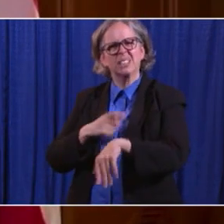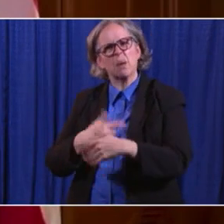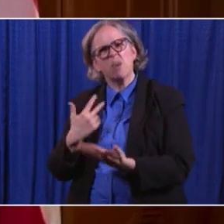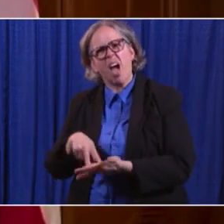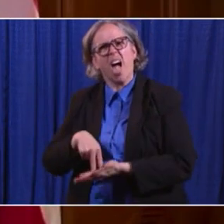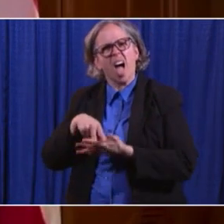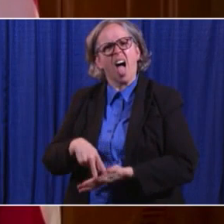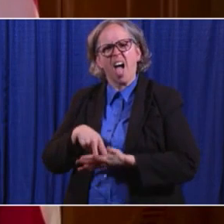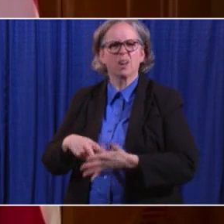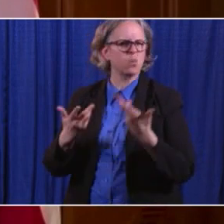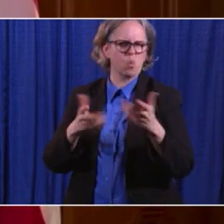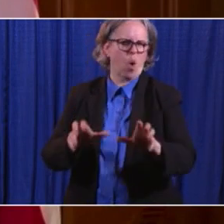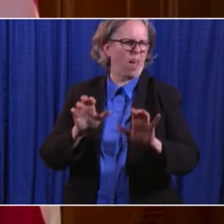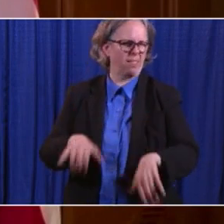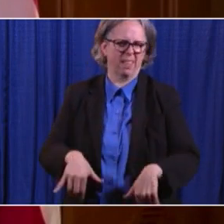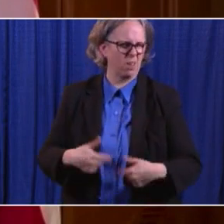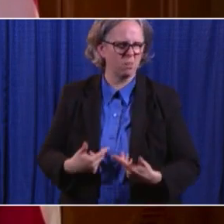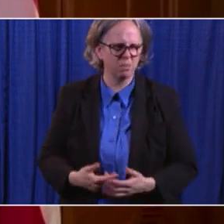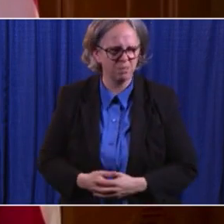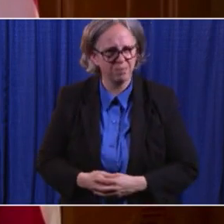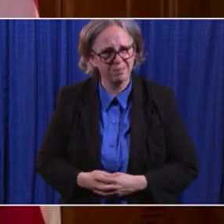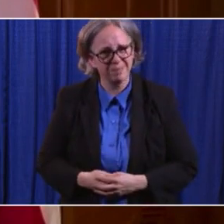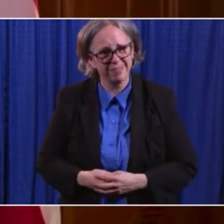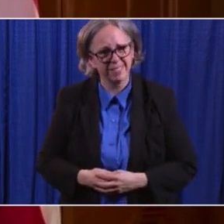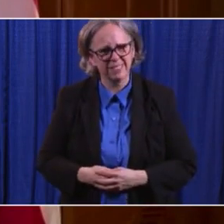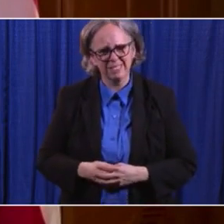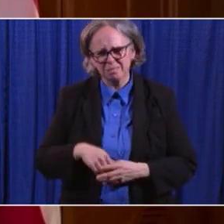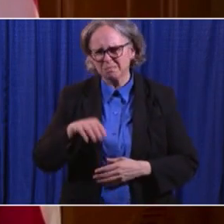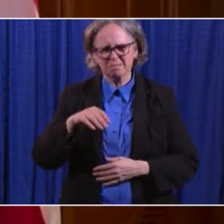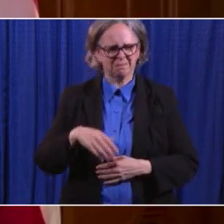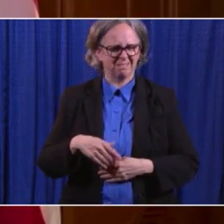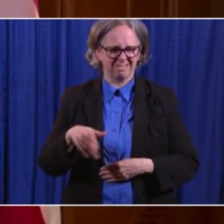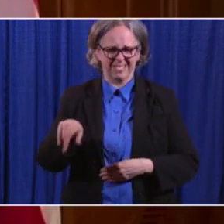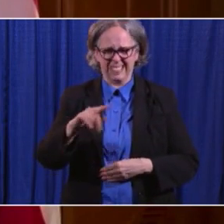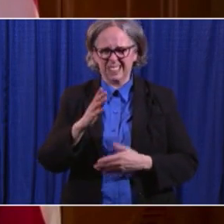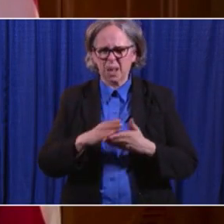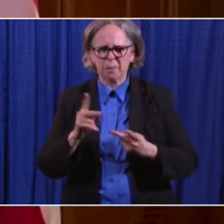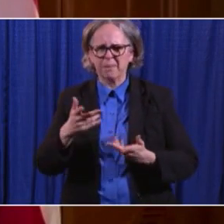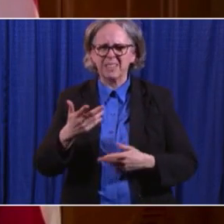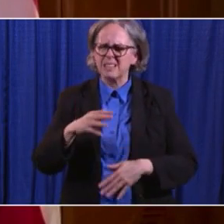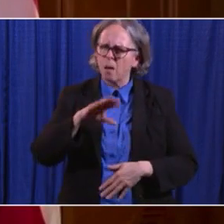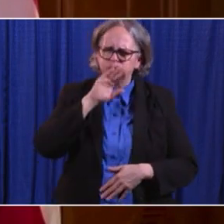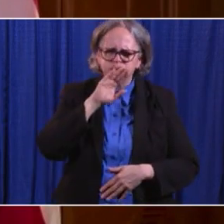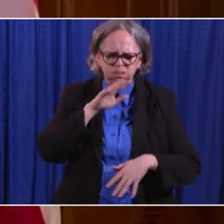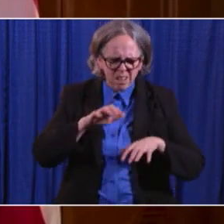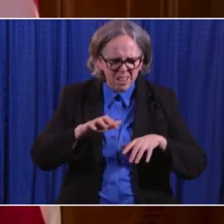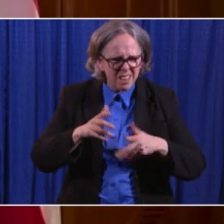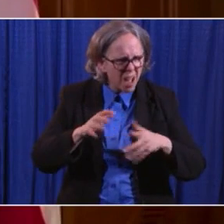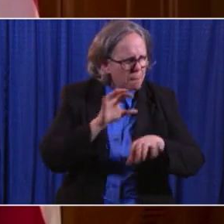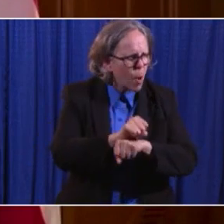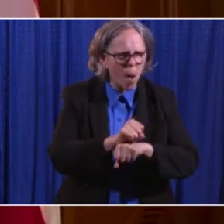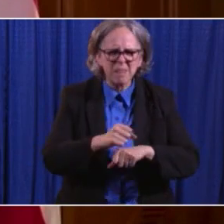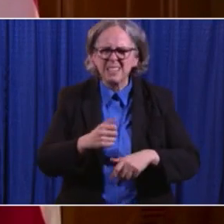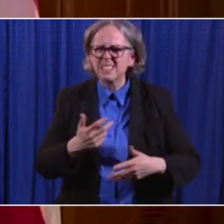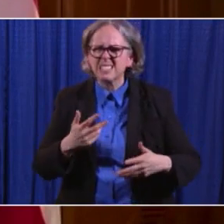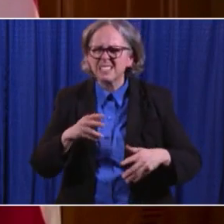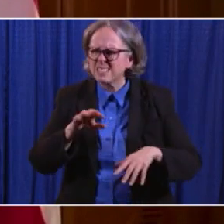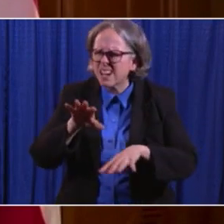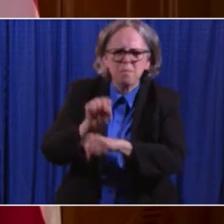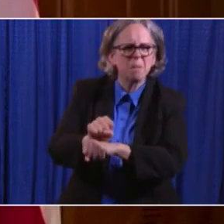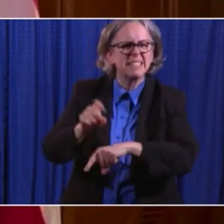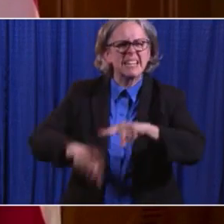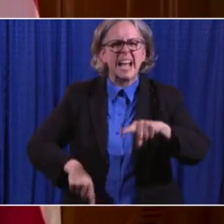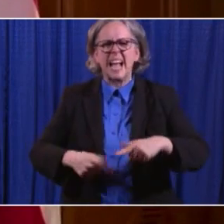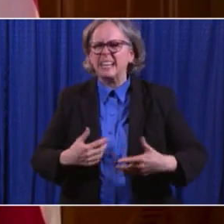some Ohioans certainly have had some frustration in getting the appointment, we think that's going to continue to get better as we get